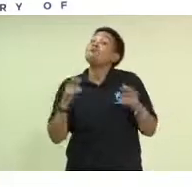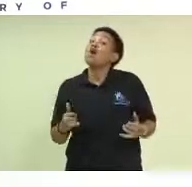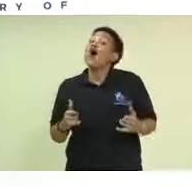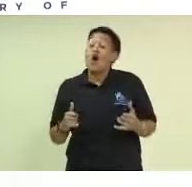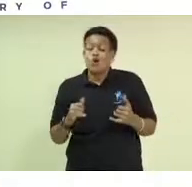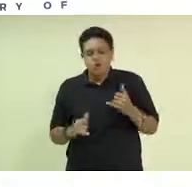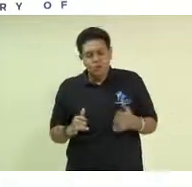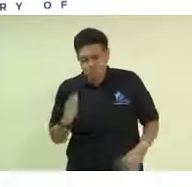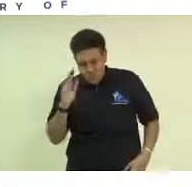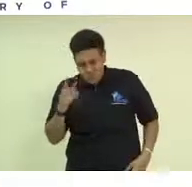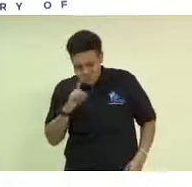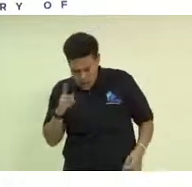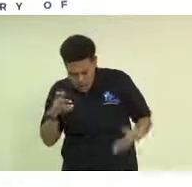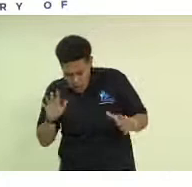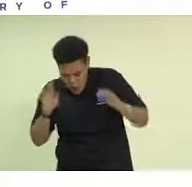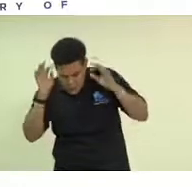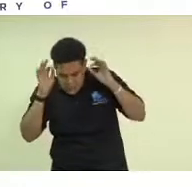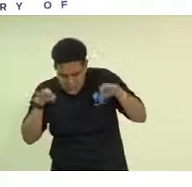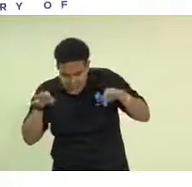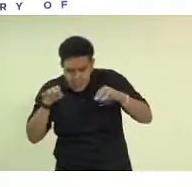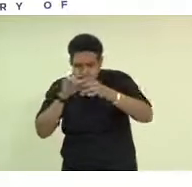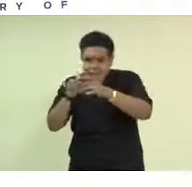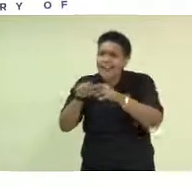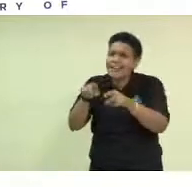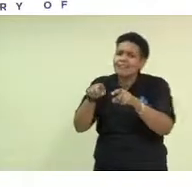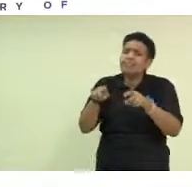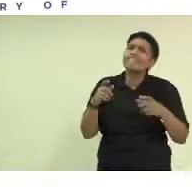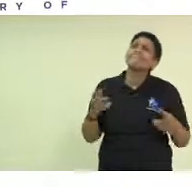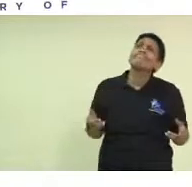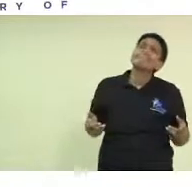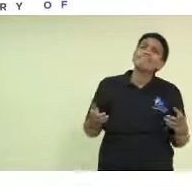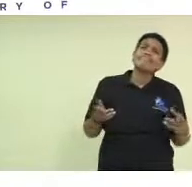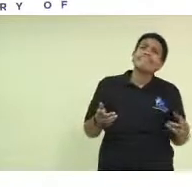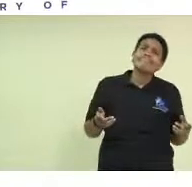which would allow decisions around the,